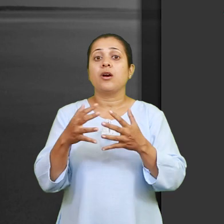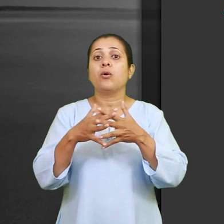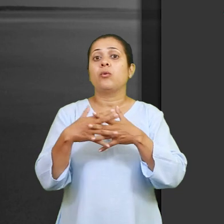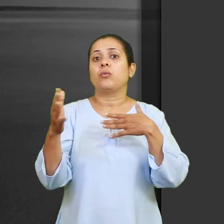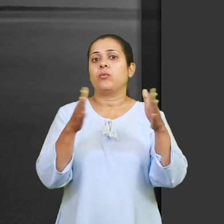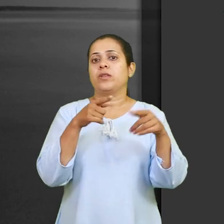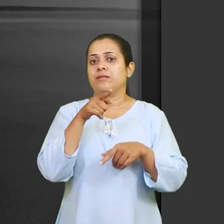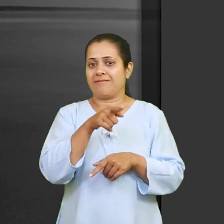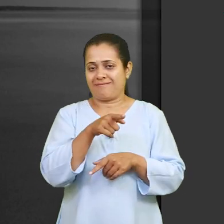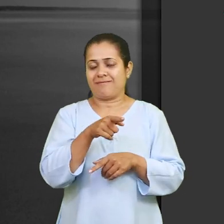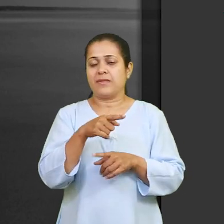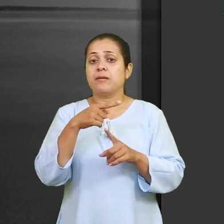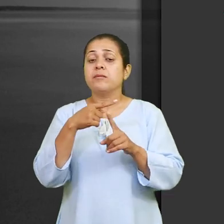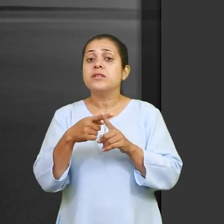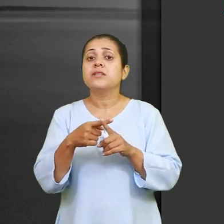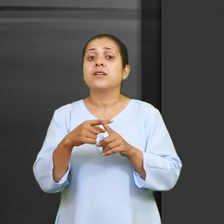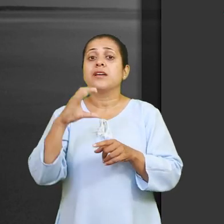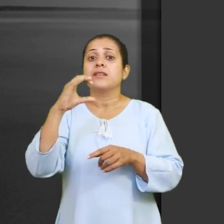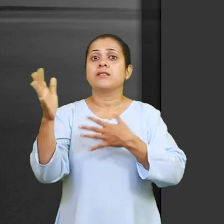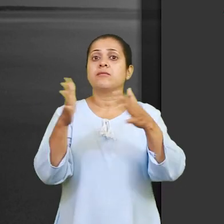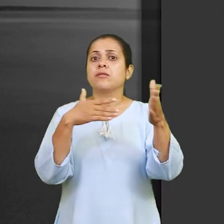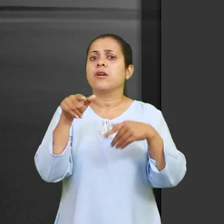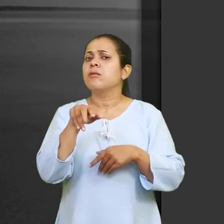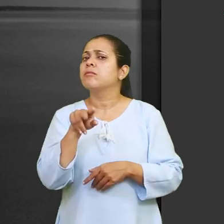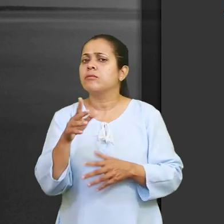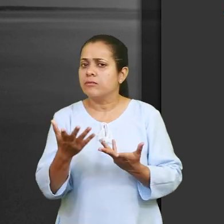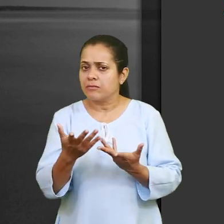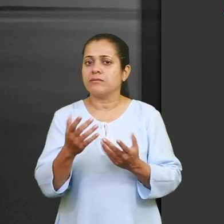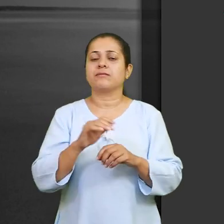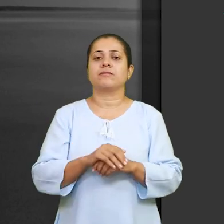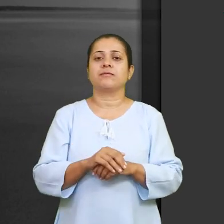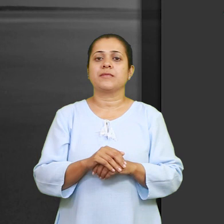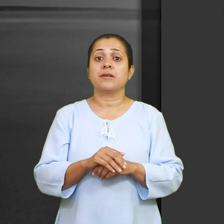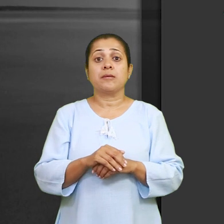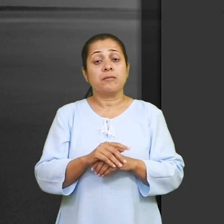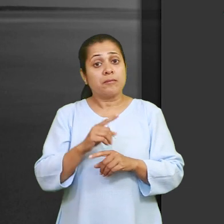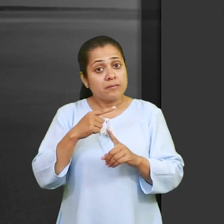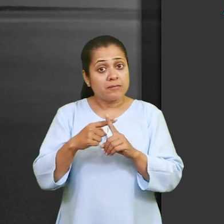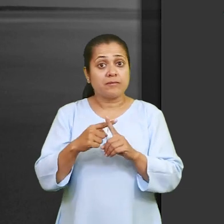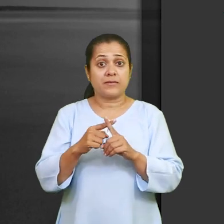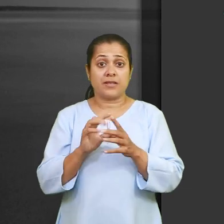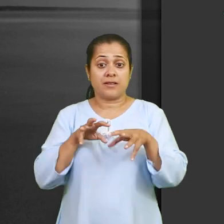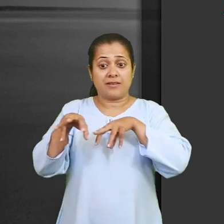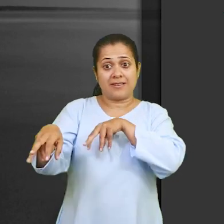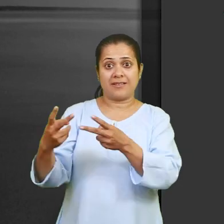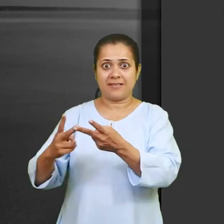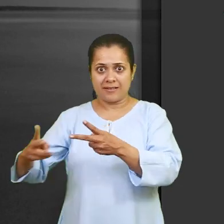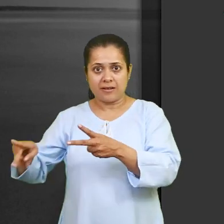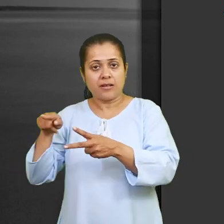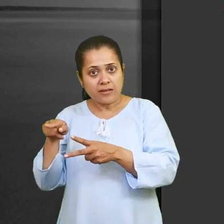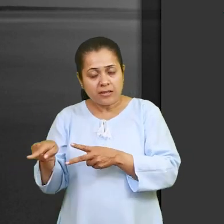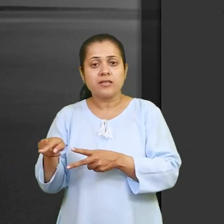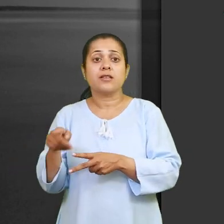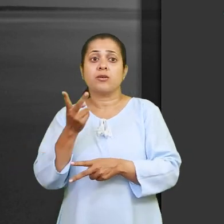weather, what is the meaning of climate, and how animals